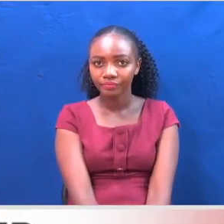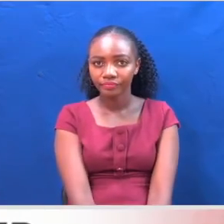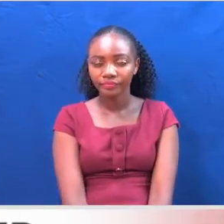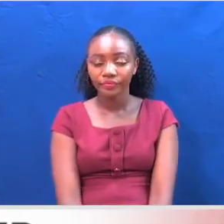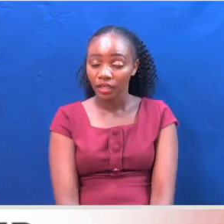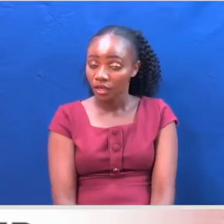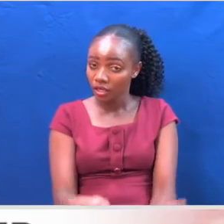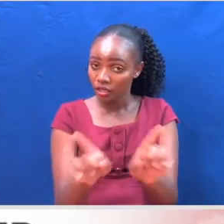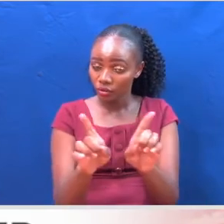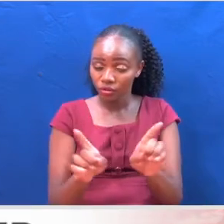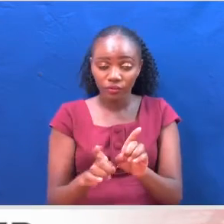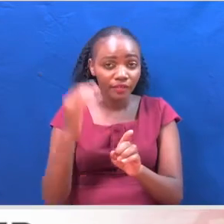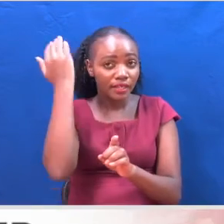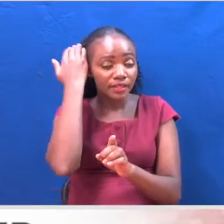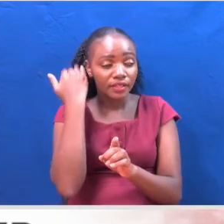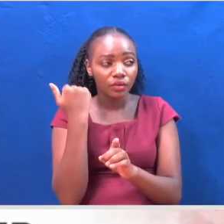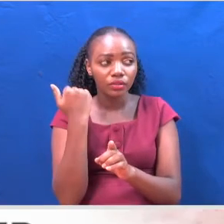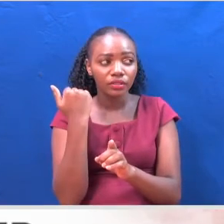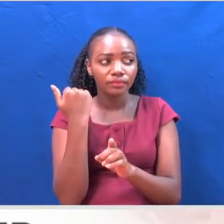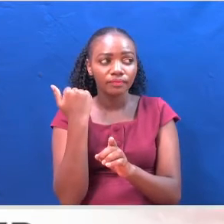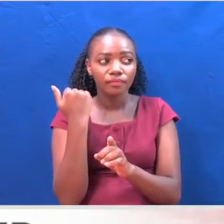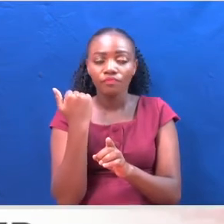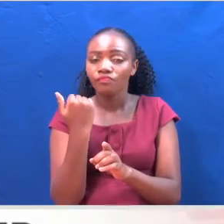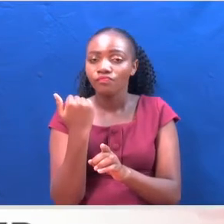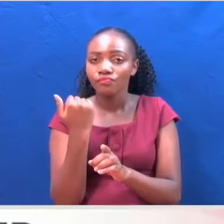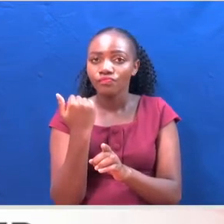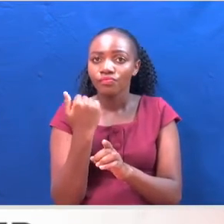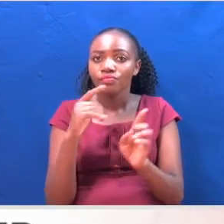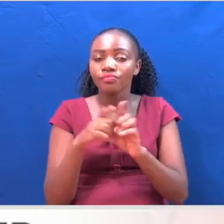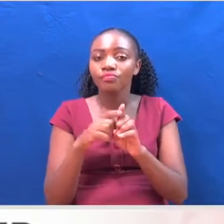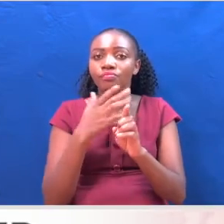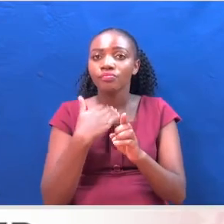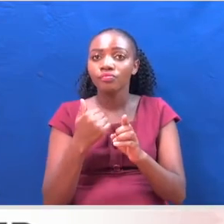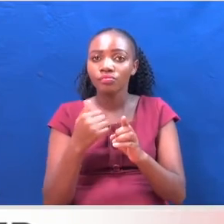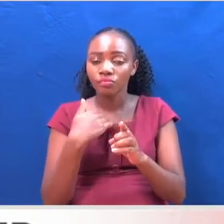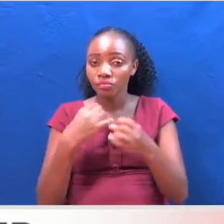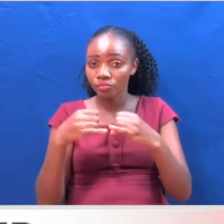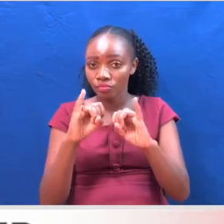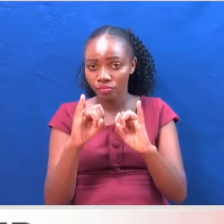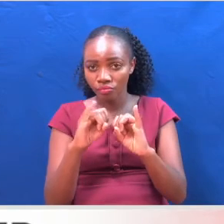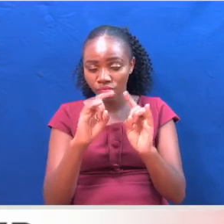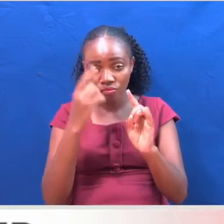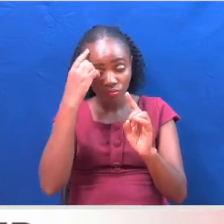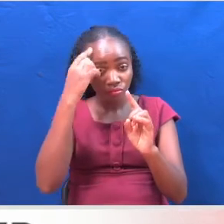Consequently, the court grants the prosecution 2 days to file the affidavit of compelling reasons